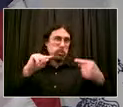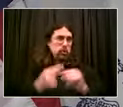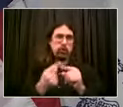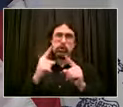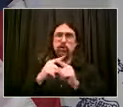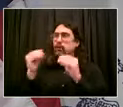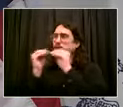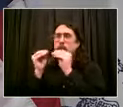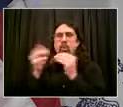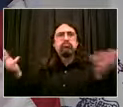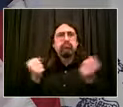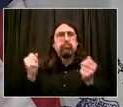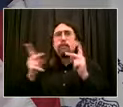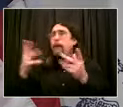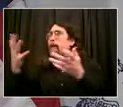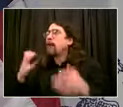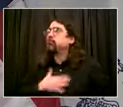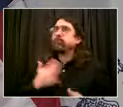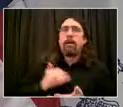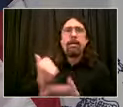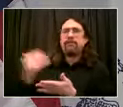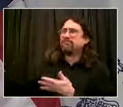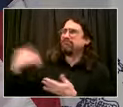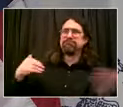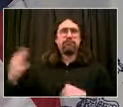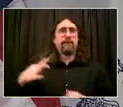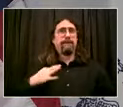two more for today. The next is Nolan from The Post.